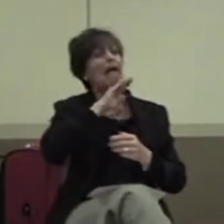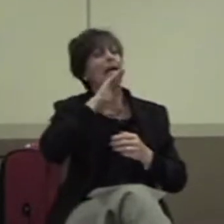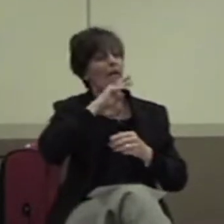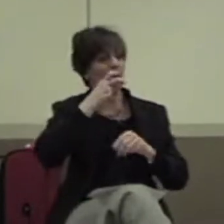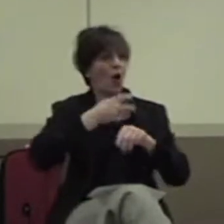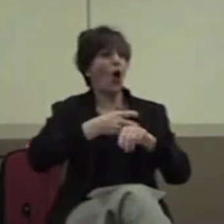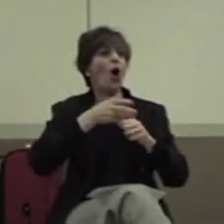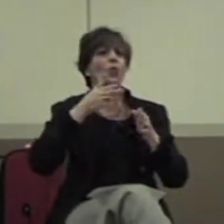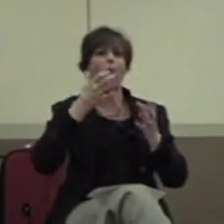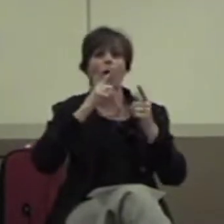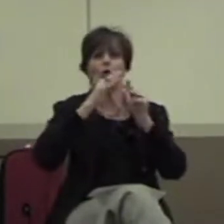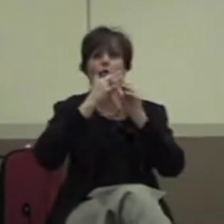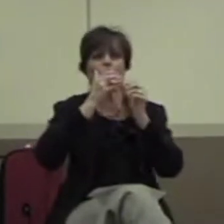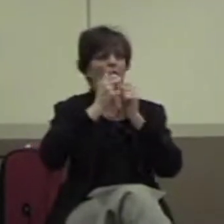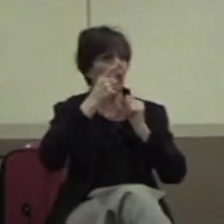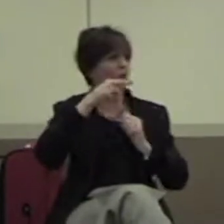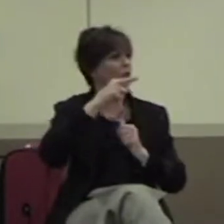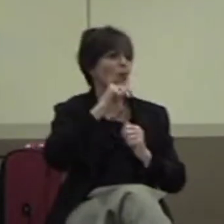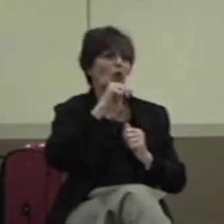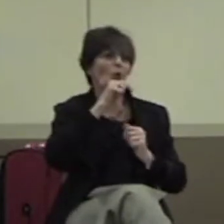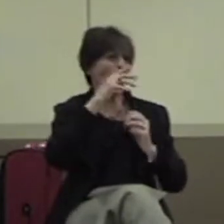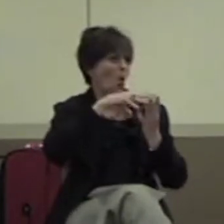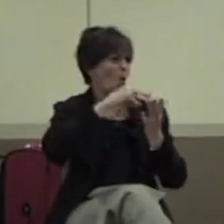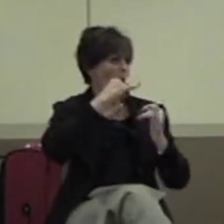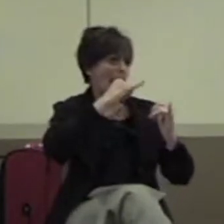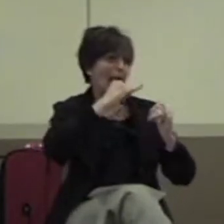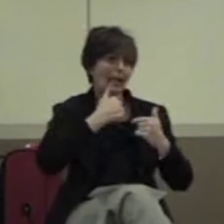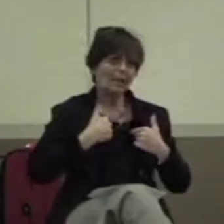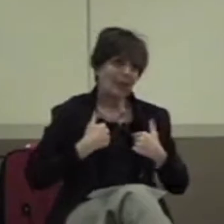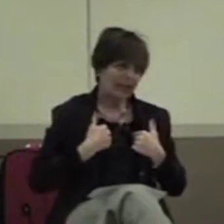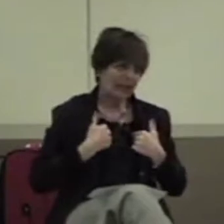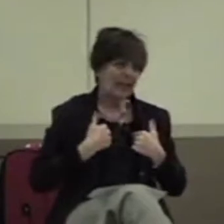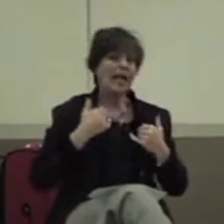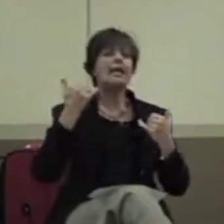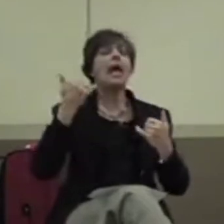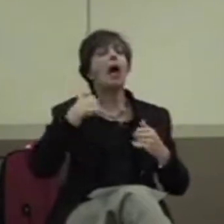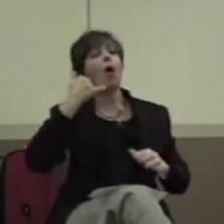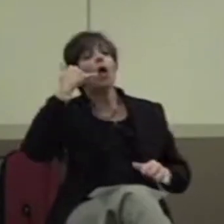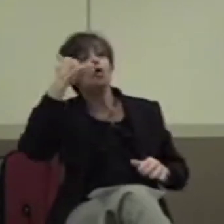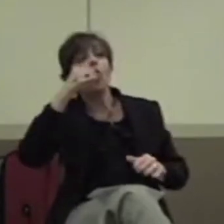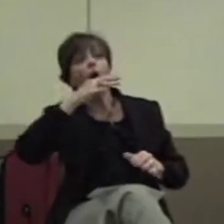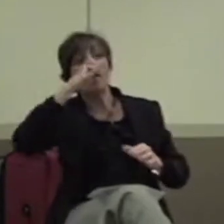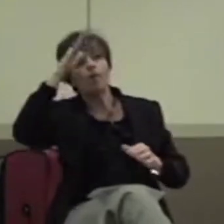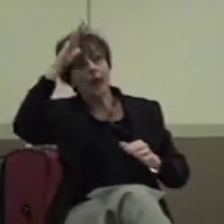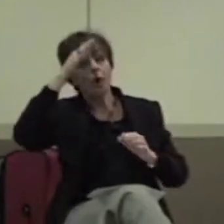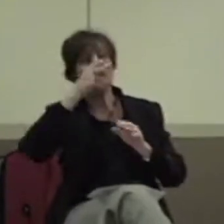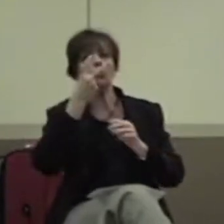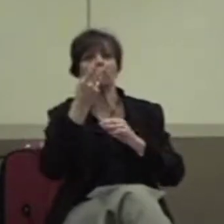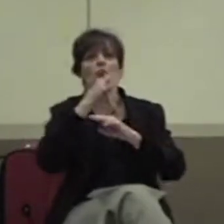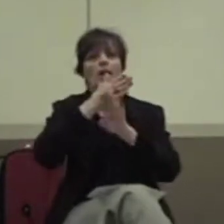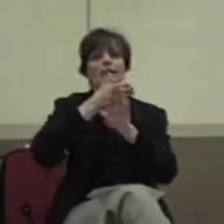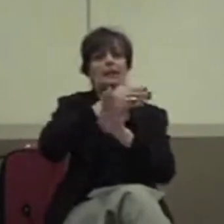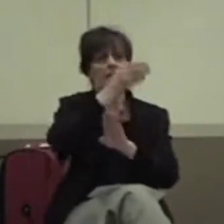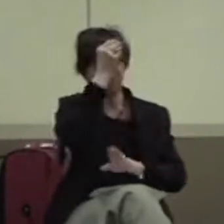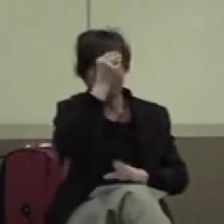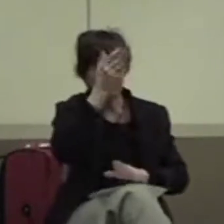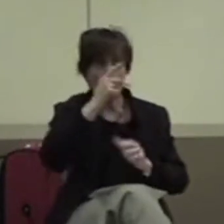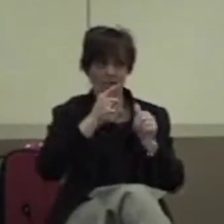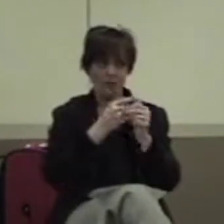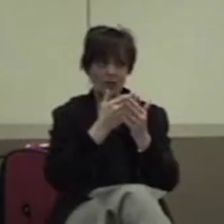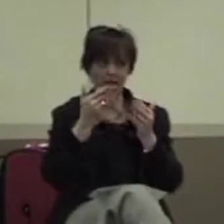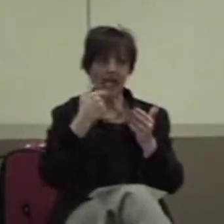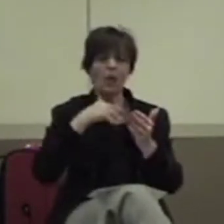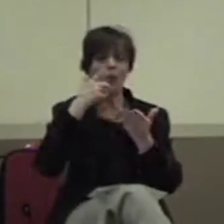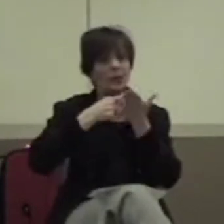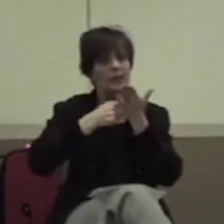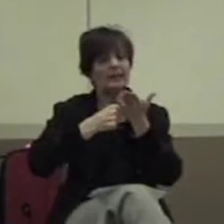to share that with you so that you don't learn it the hard way, the way I learned it. So now I call the parents 2 days ahead of time, and I say, now the first thing we're going to